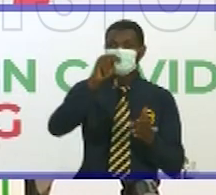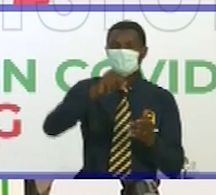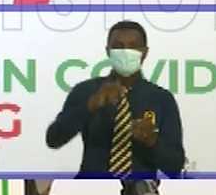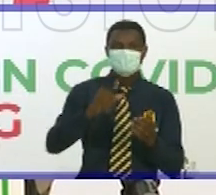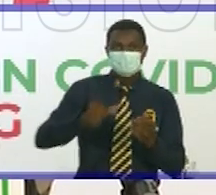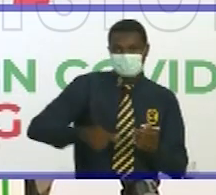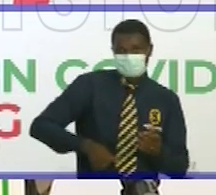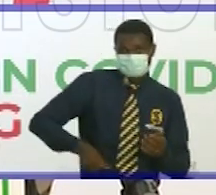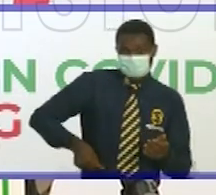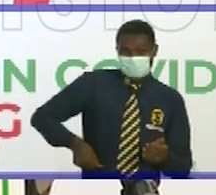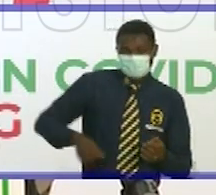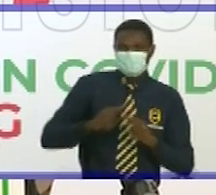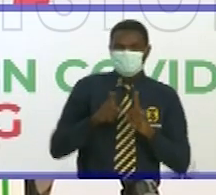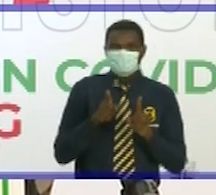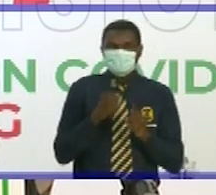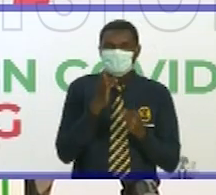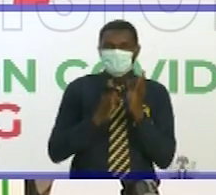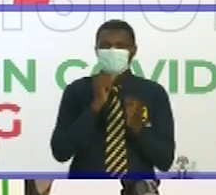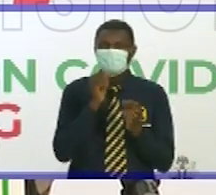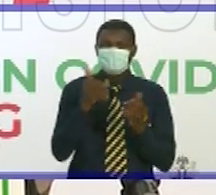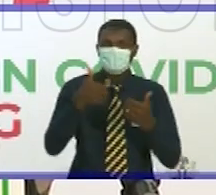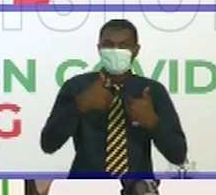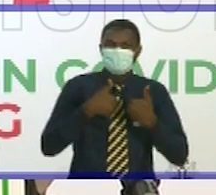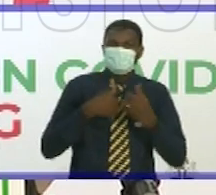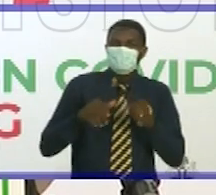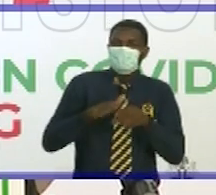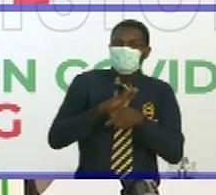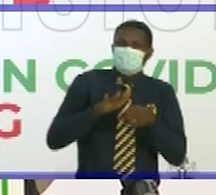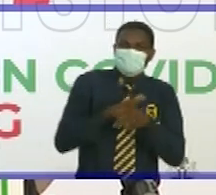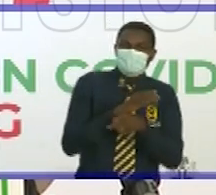nkan to ma wulo fun lati sise yen lase yori to ba si